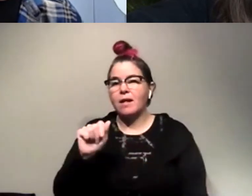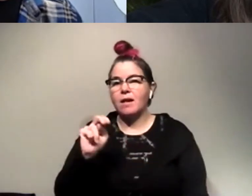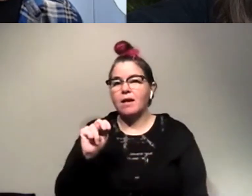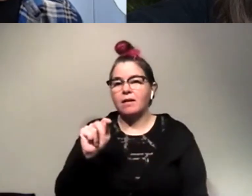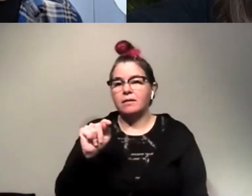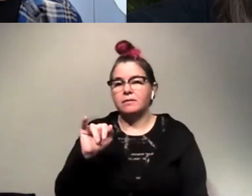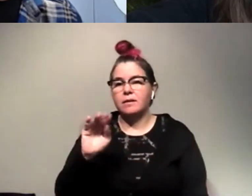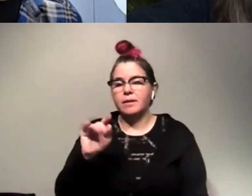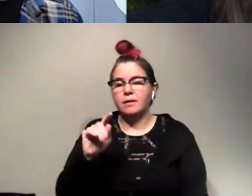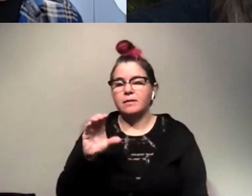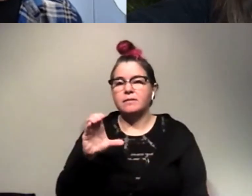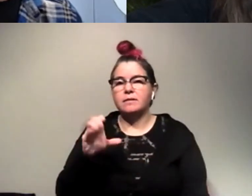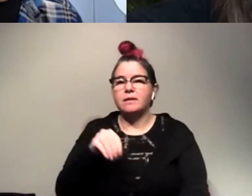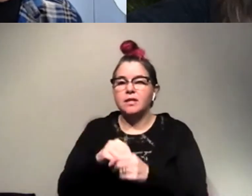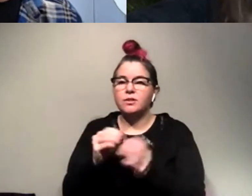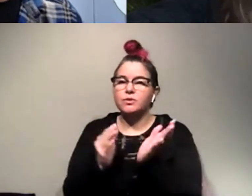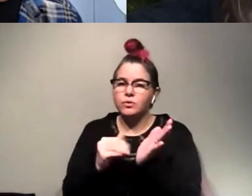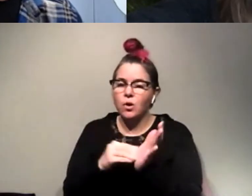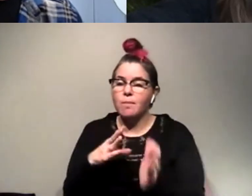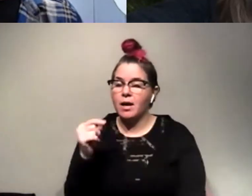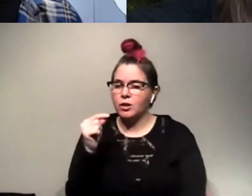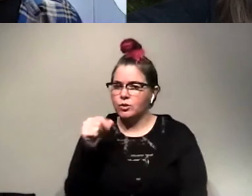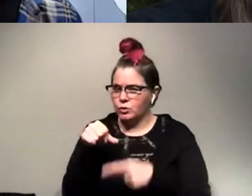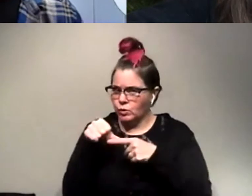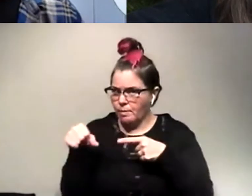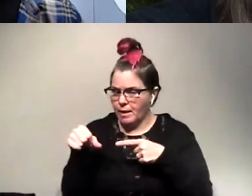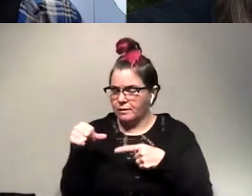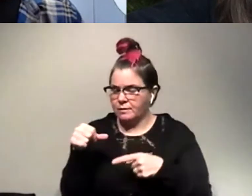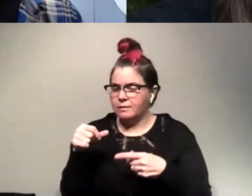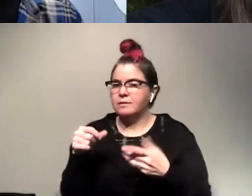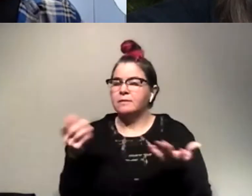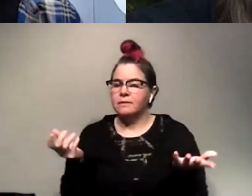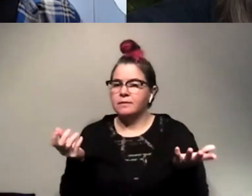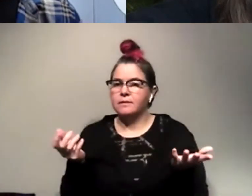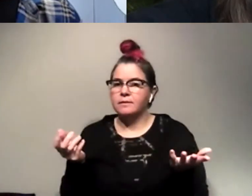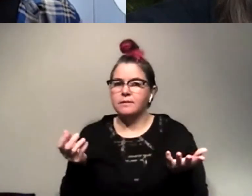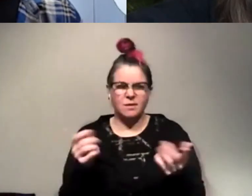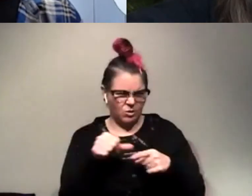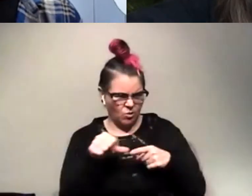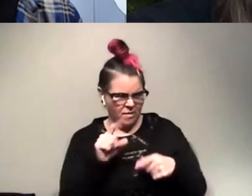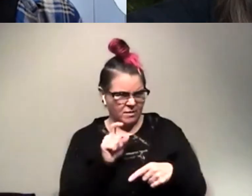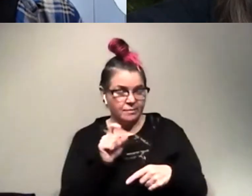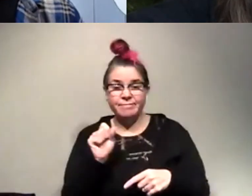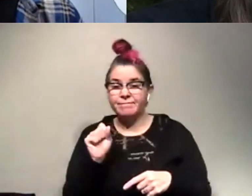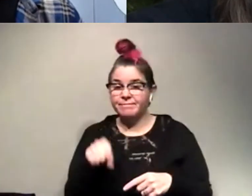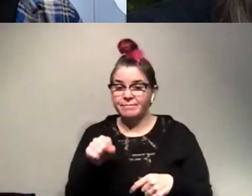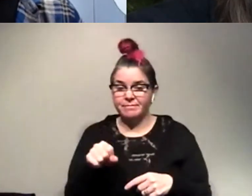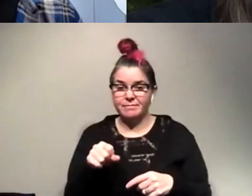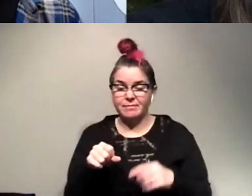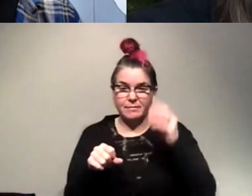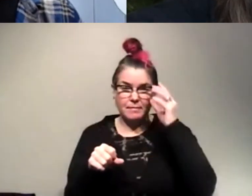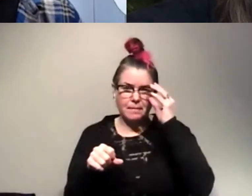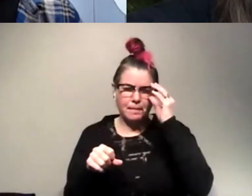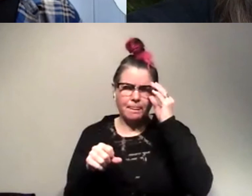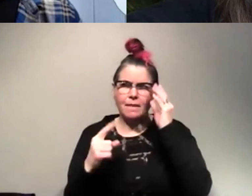in soap and in toothpaste. Toothpaste, no. Although, yeah, I don't think it's